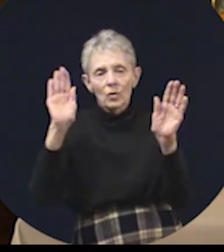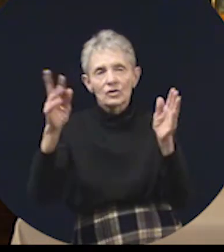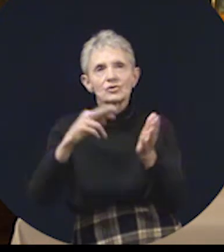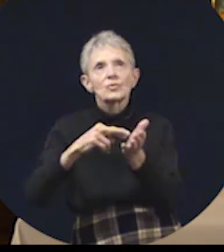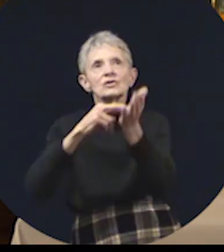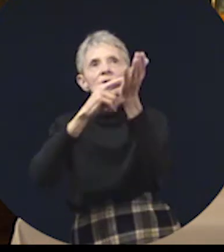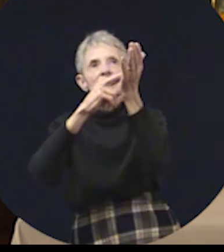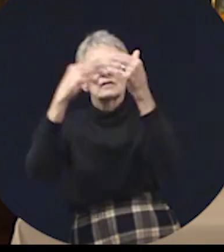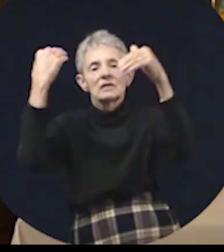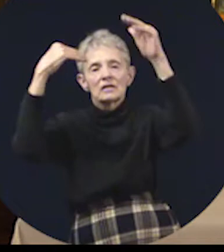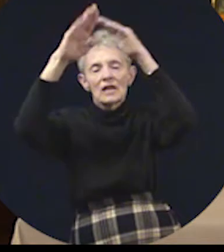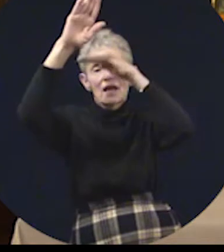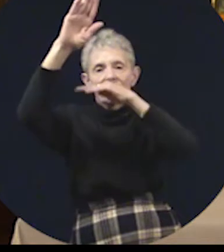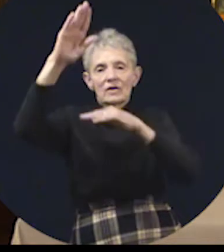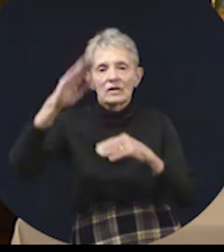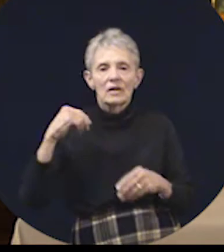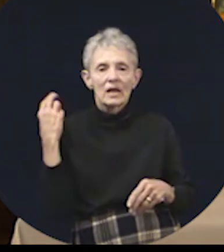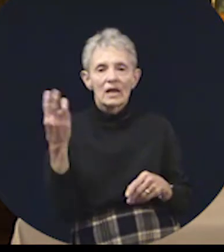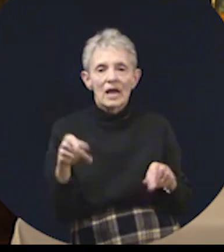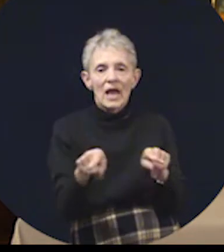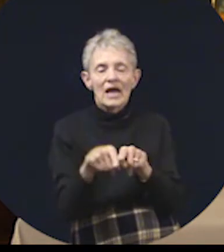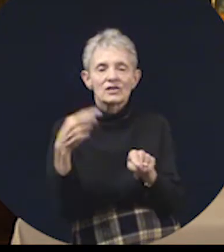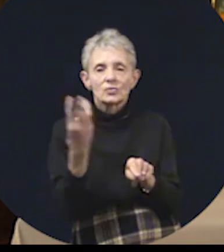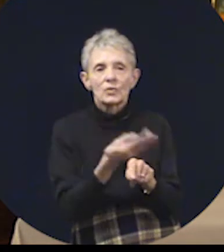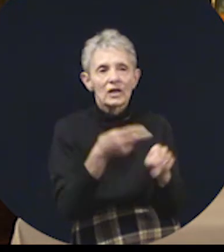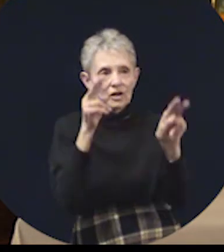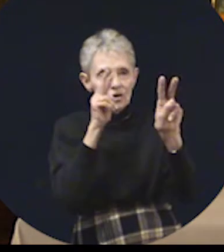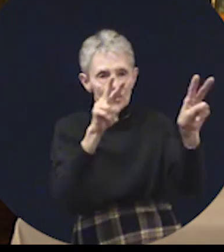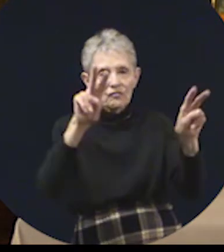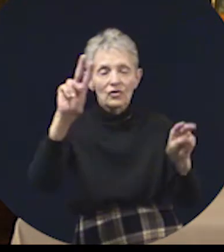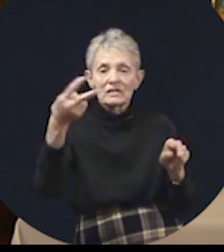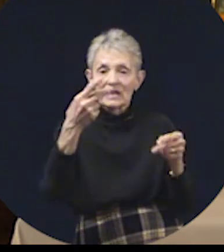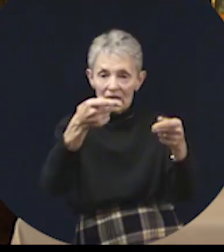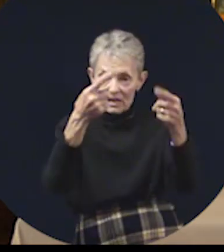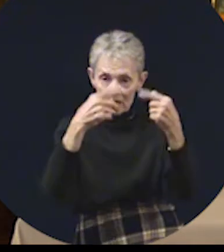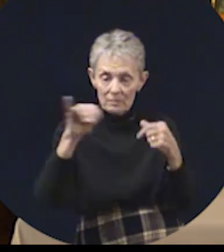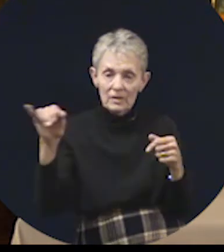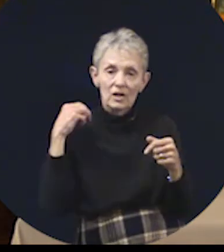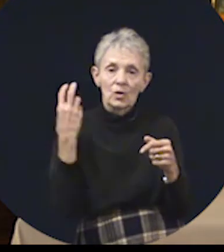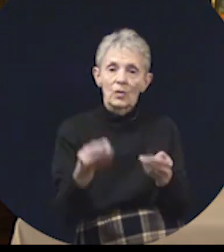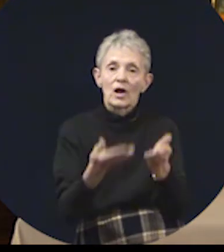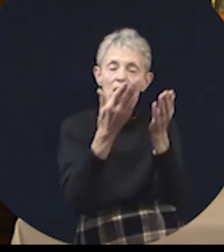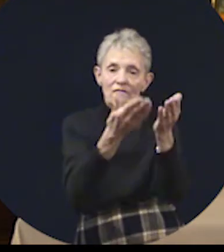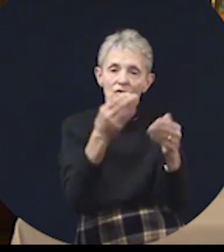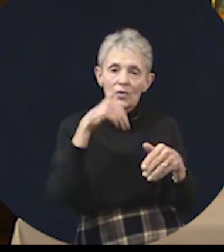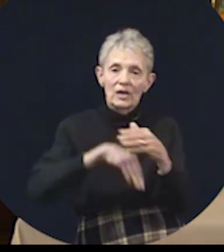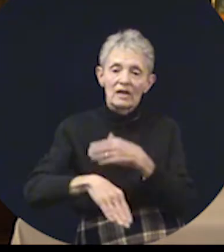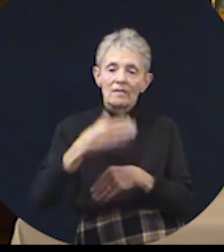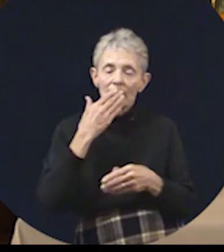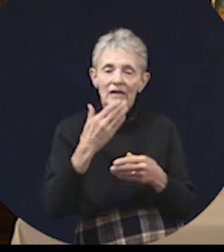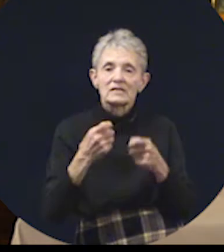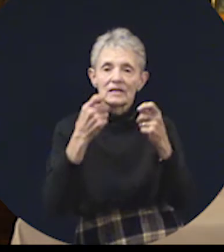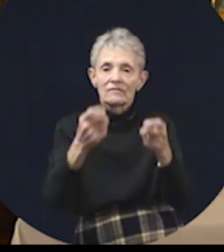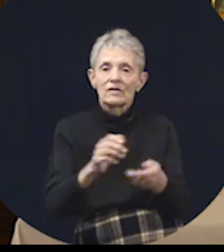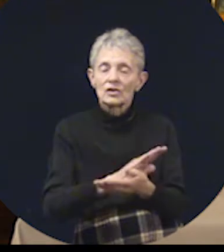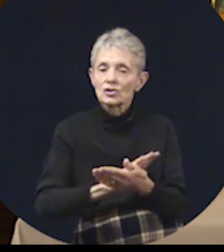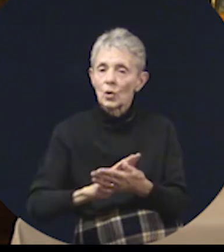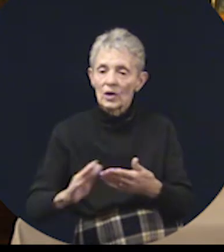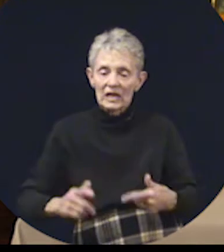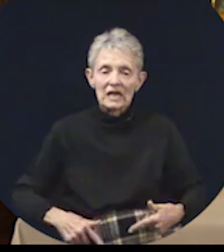heaven, and as we look forward to his second coming, we offer you in thanksgiving this holy and living